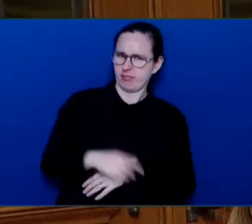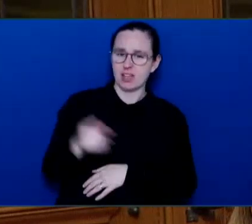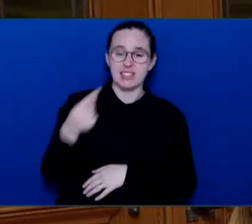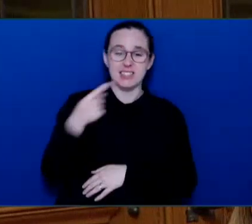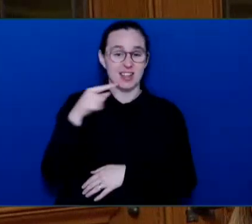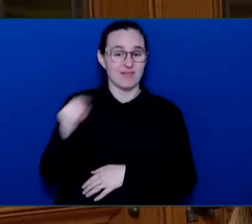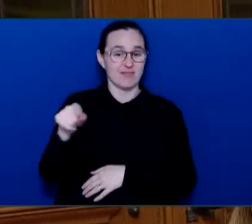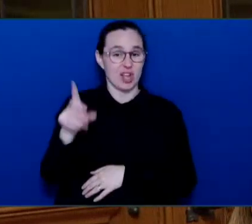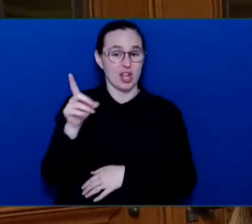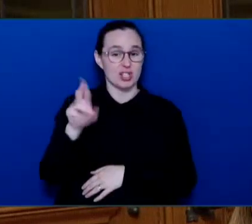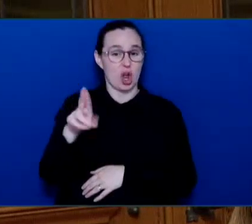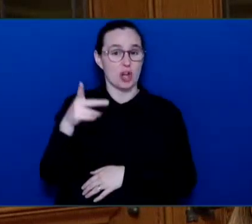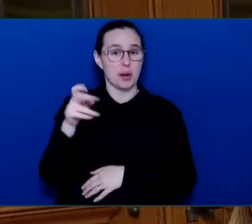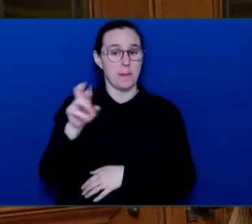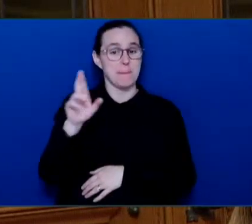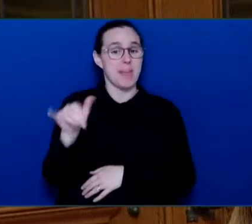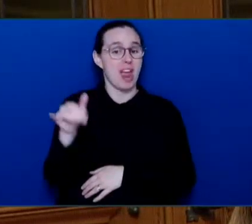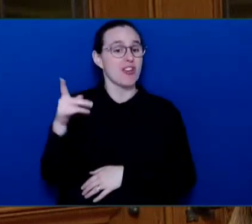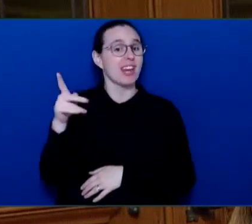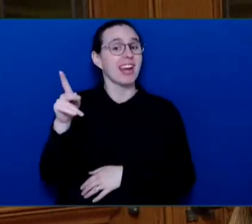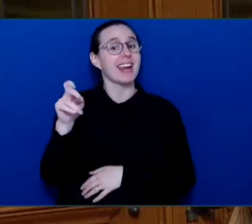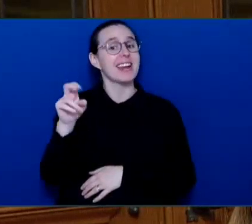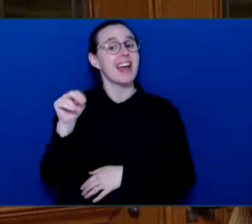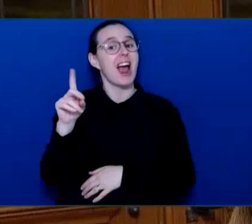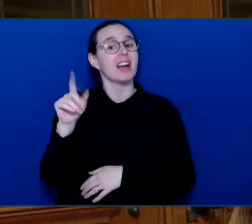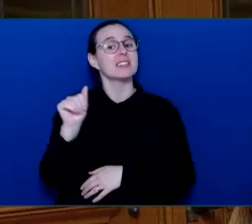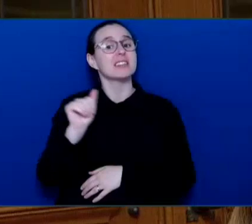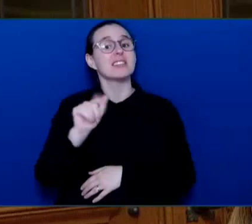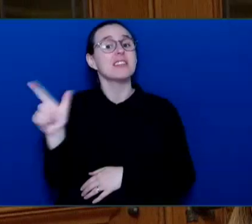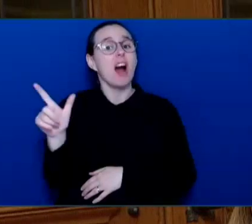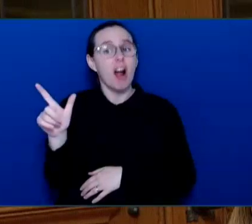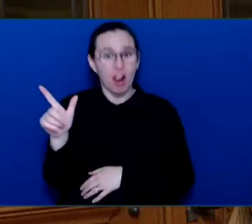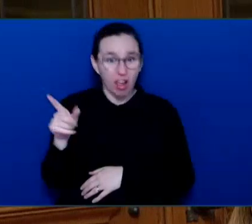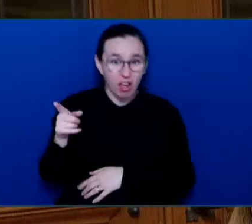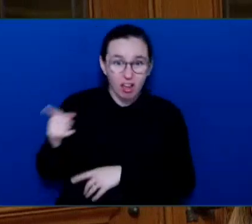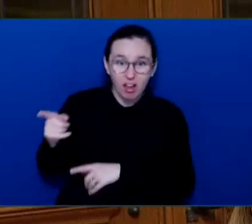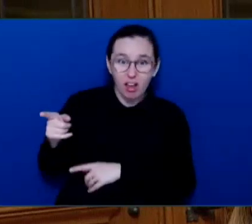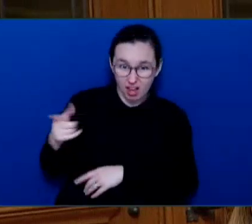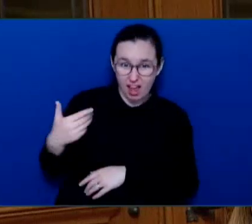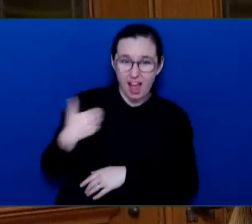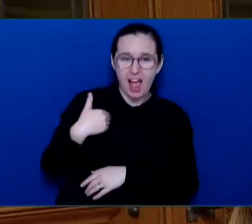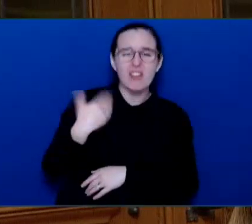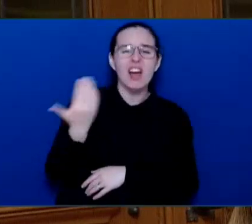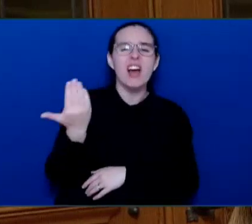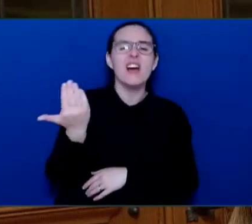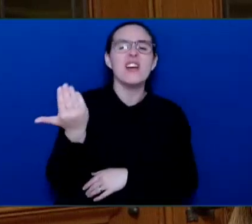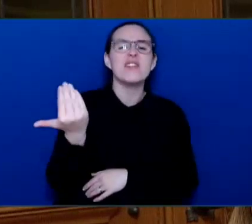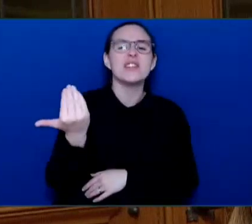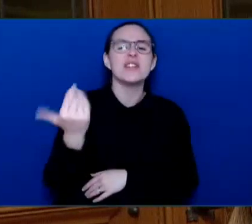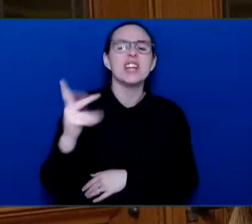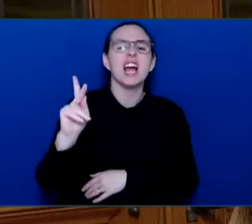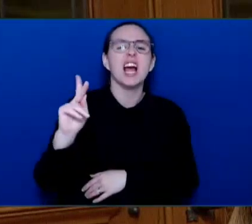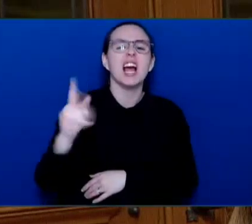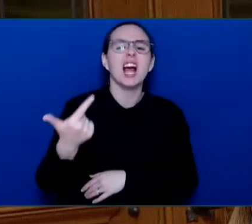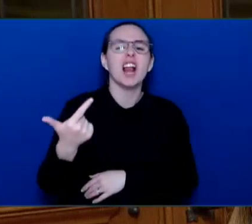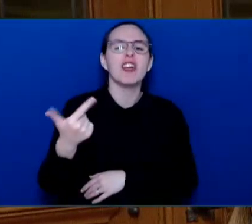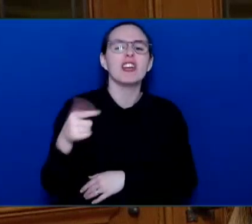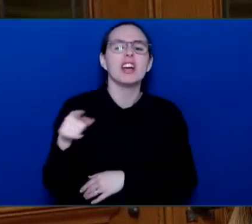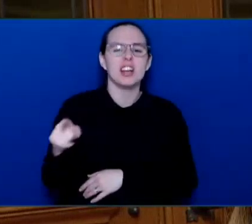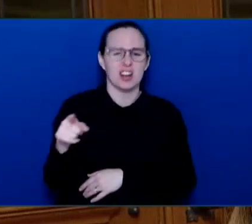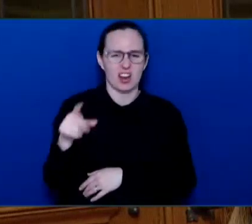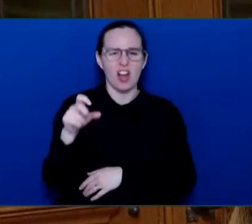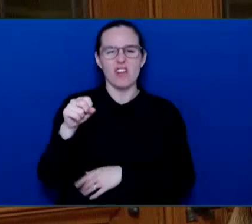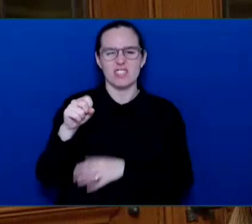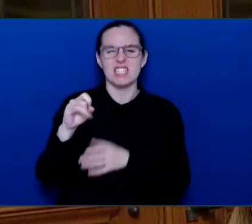15 kilograms of dillies. These are brutally addictive killer drugs, sitting in steel drums, and that, Mr. Speaker,